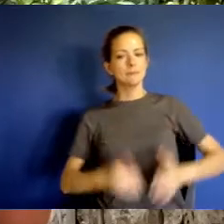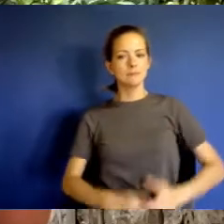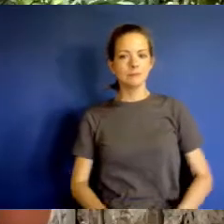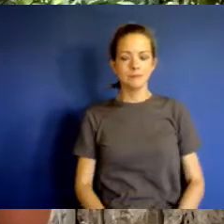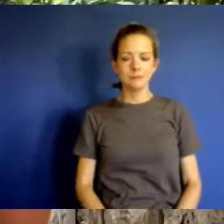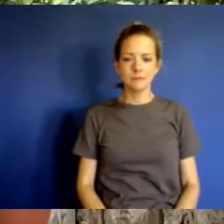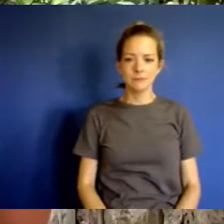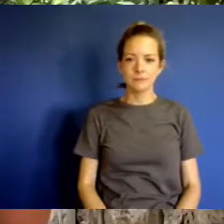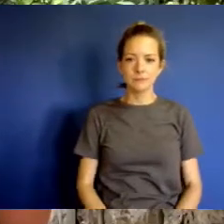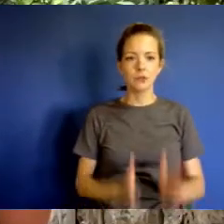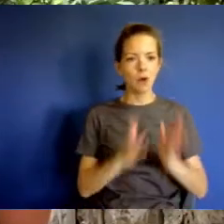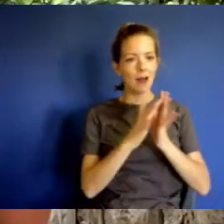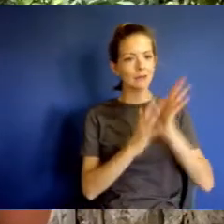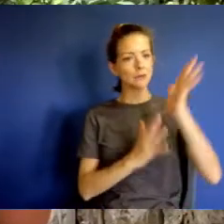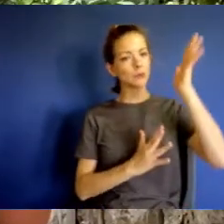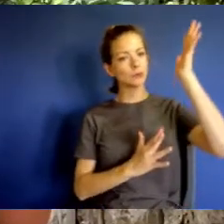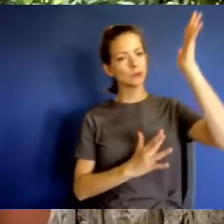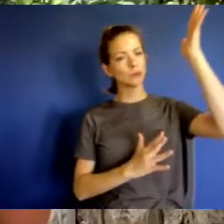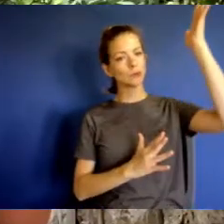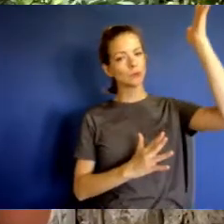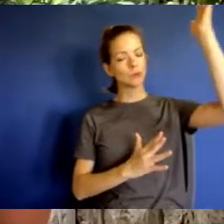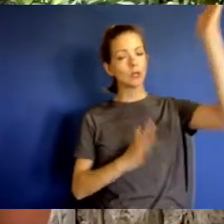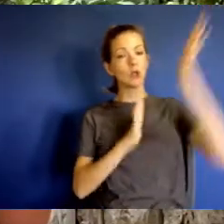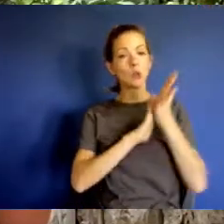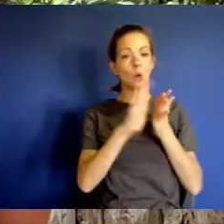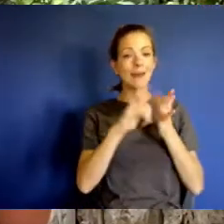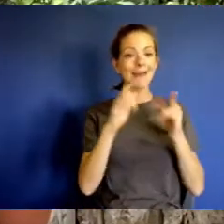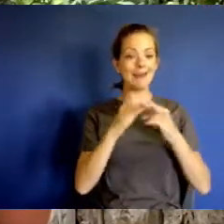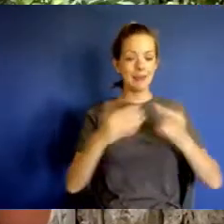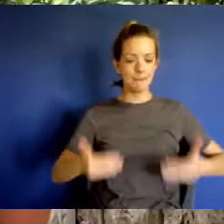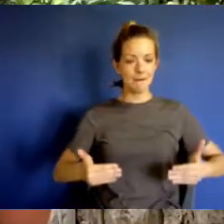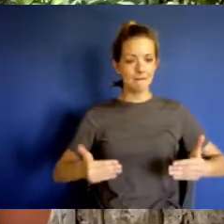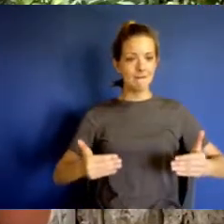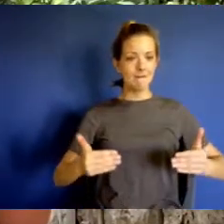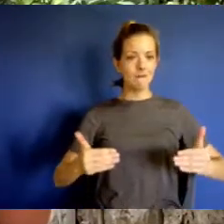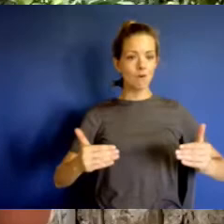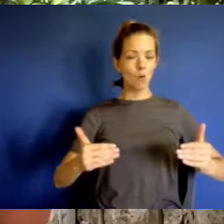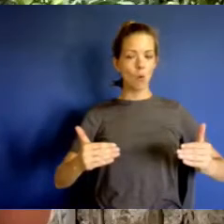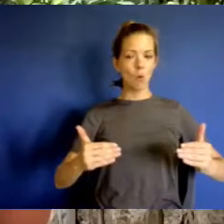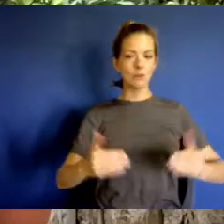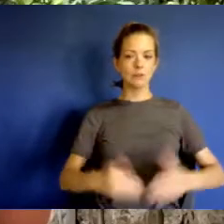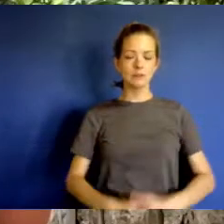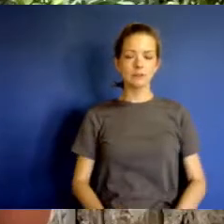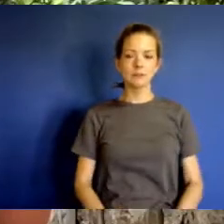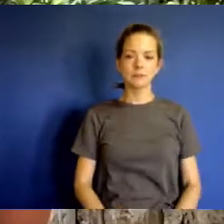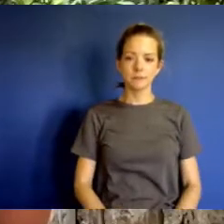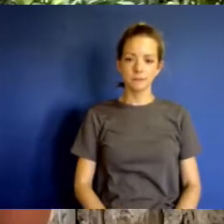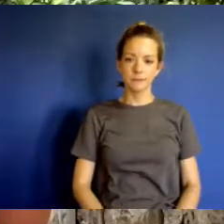So fingertips going right the way up to the sky, push the hips forward so everything is in line.